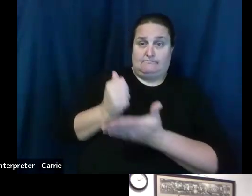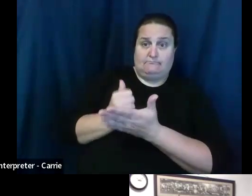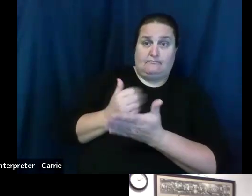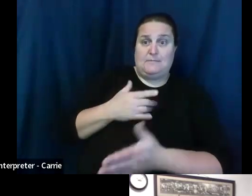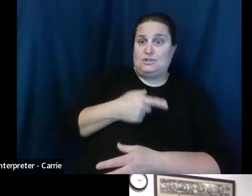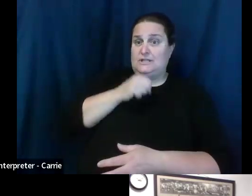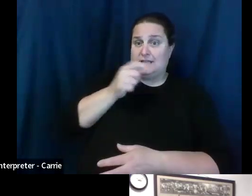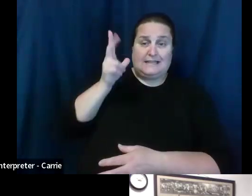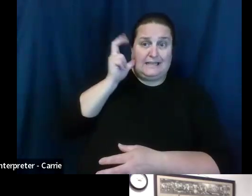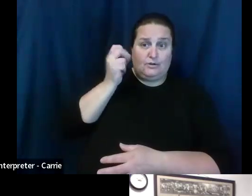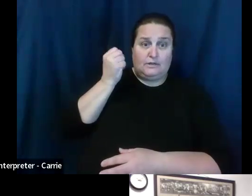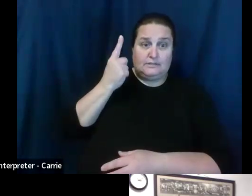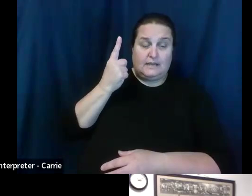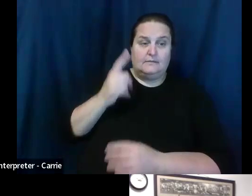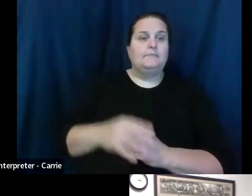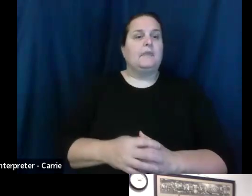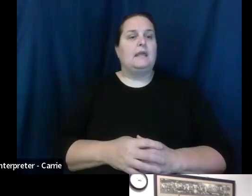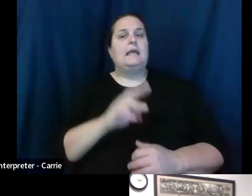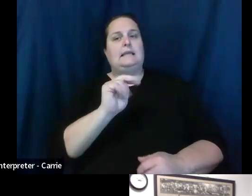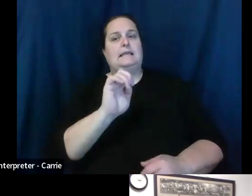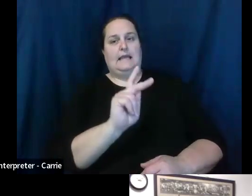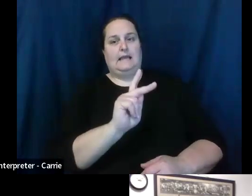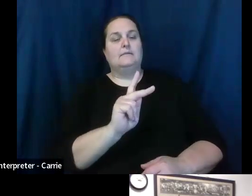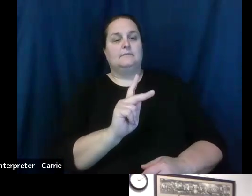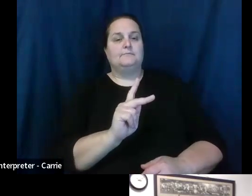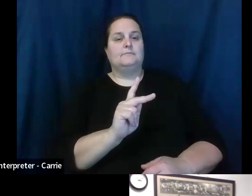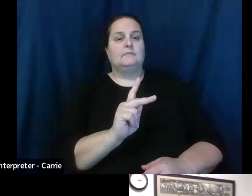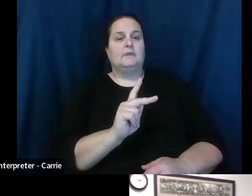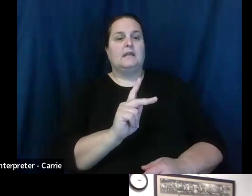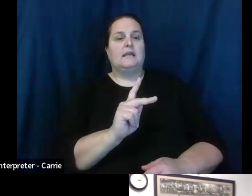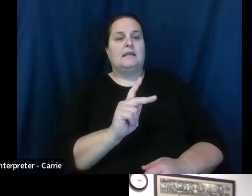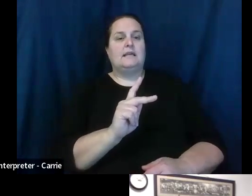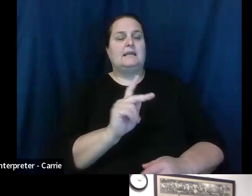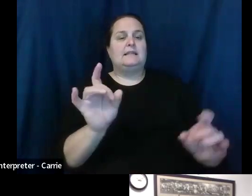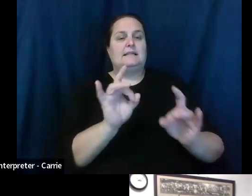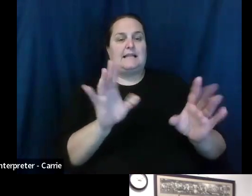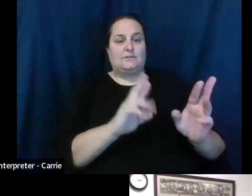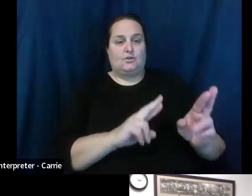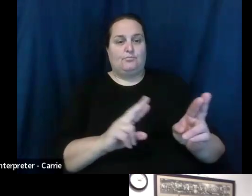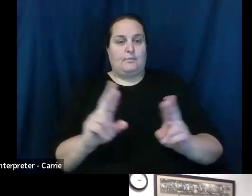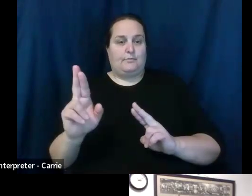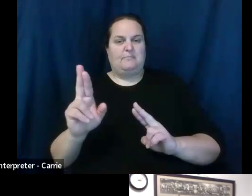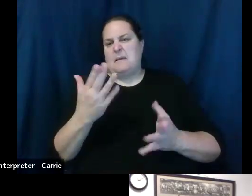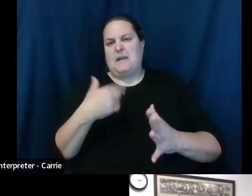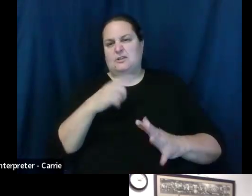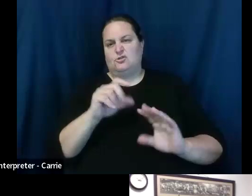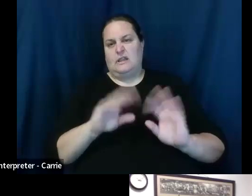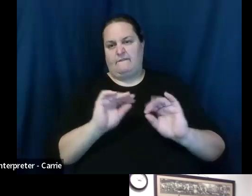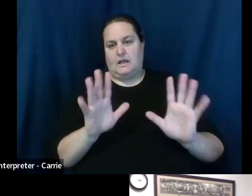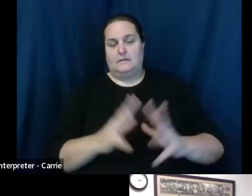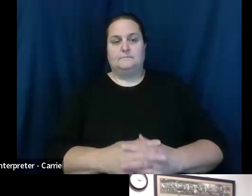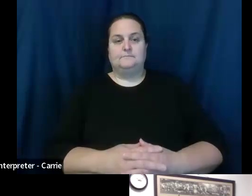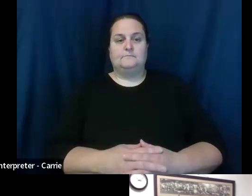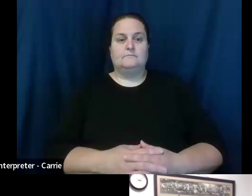or think Yeah, it's so these will be, so the disaster PrepWise, I probably should have clarified that better.